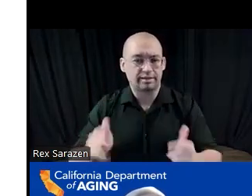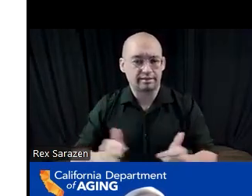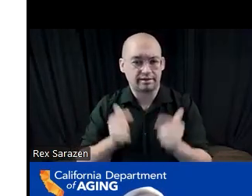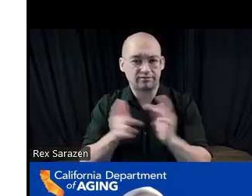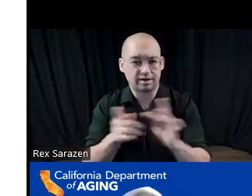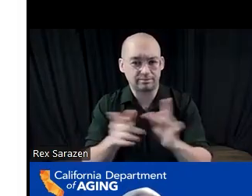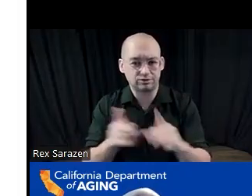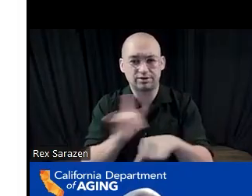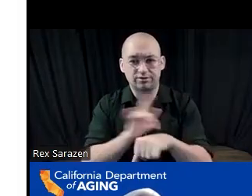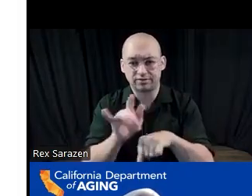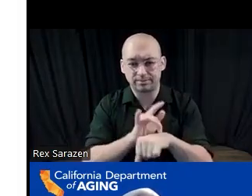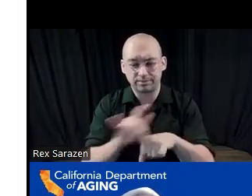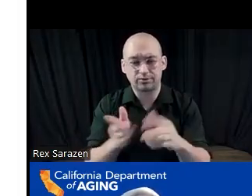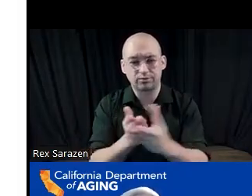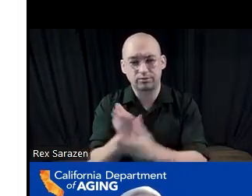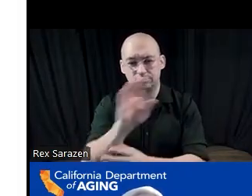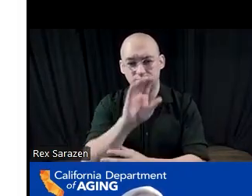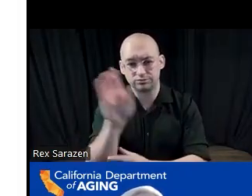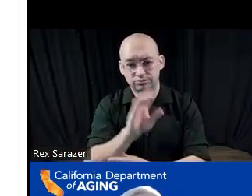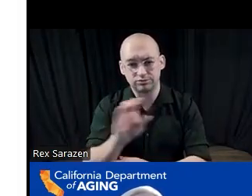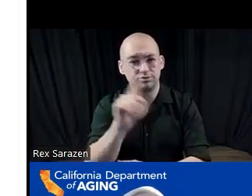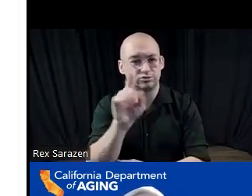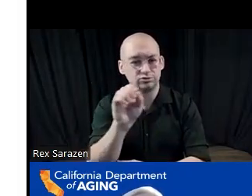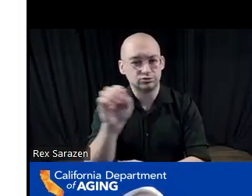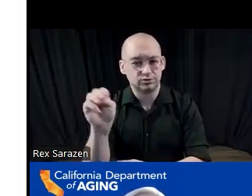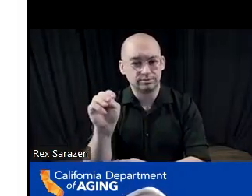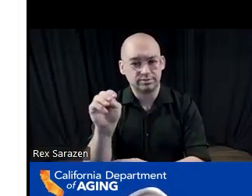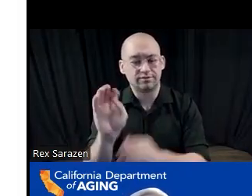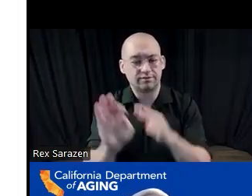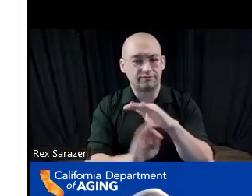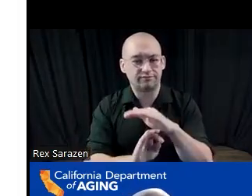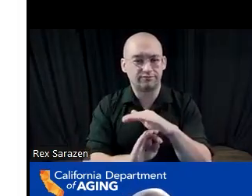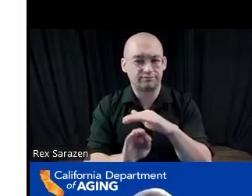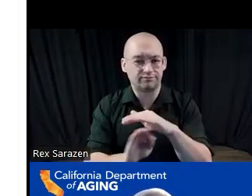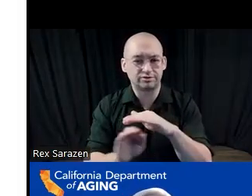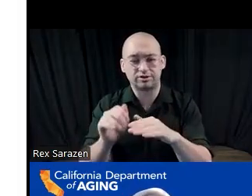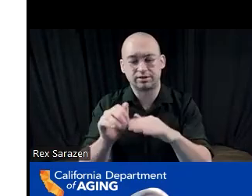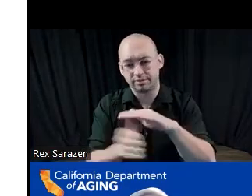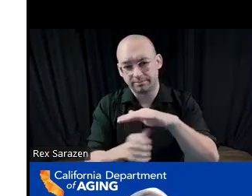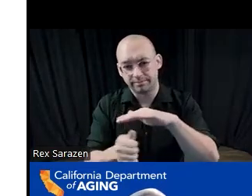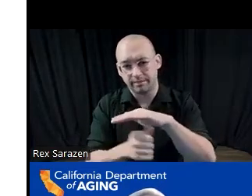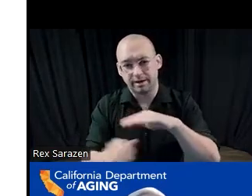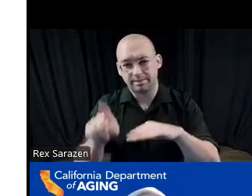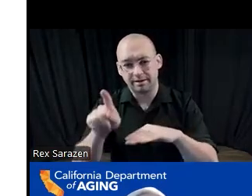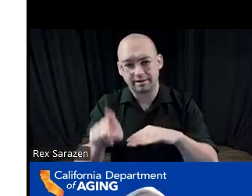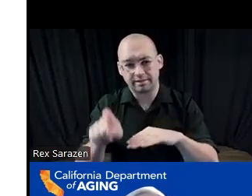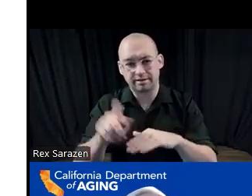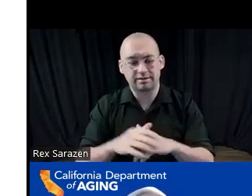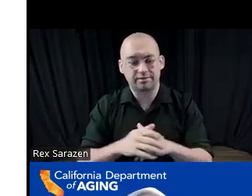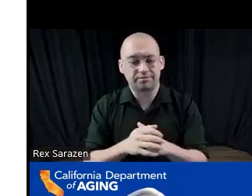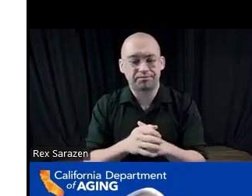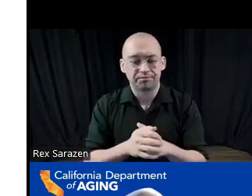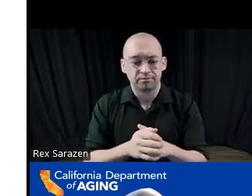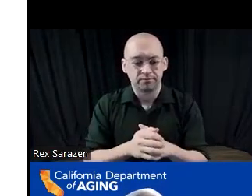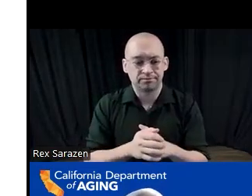to you via your Zoom webinar functions. Down on your ribbon, so on the bottom of my screen, you can click